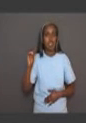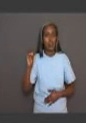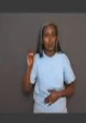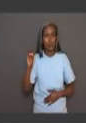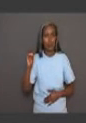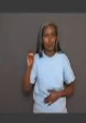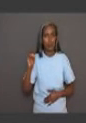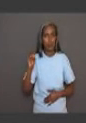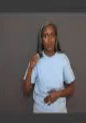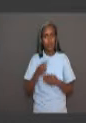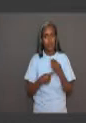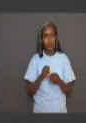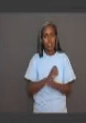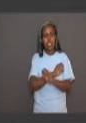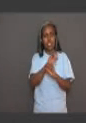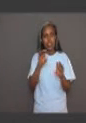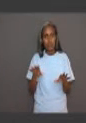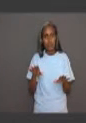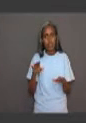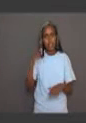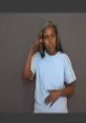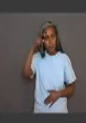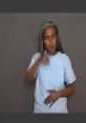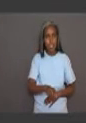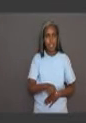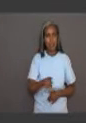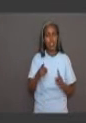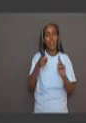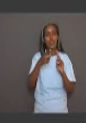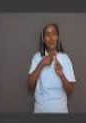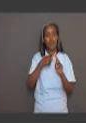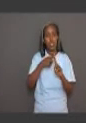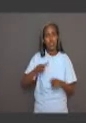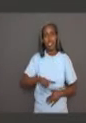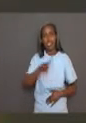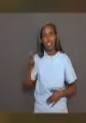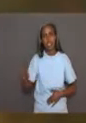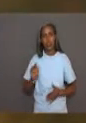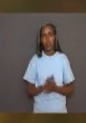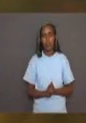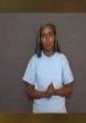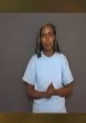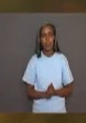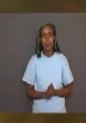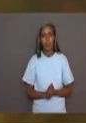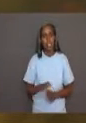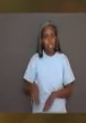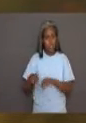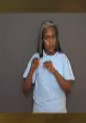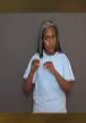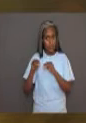0, so the distribution must be positively skewed.